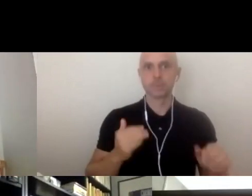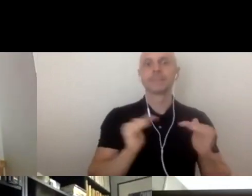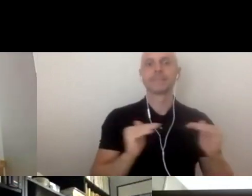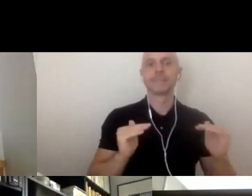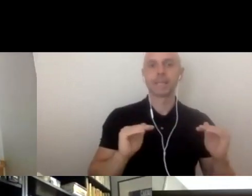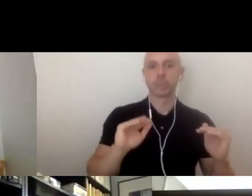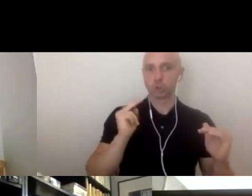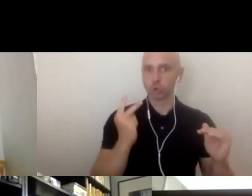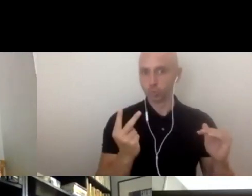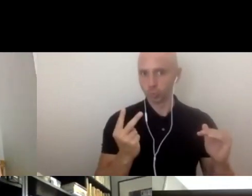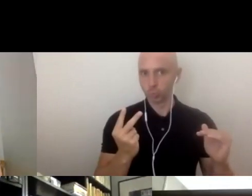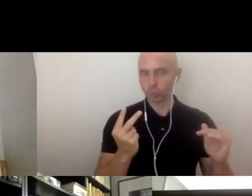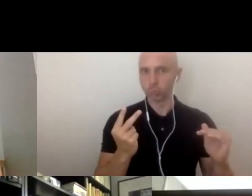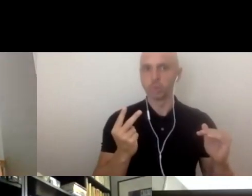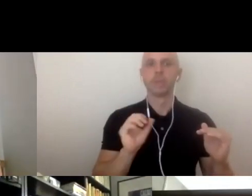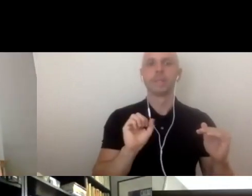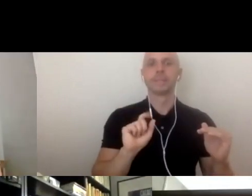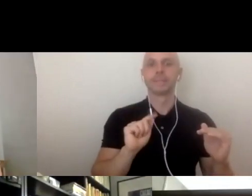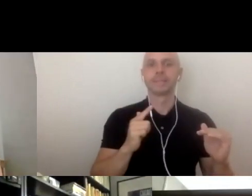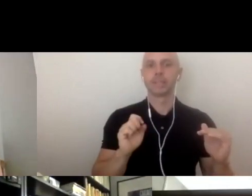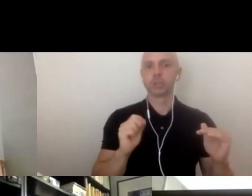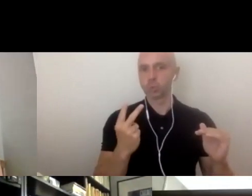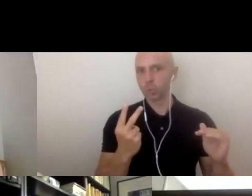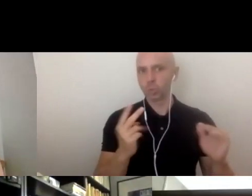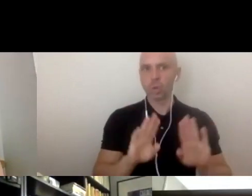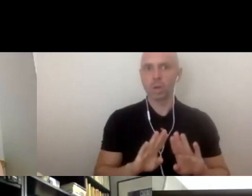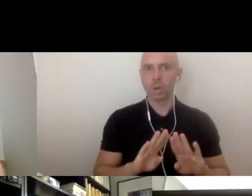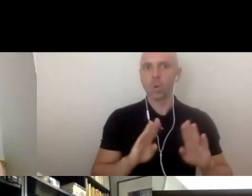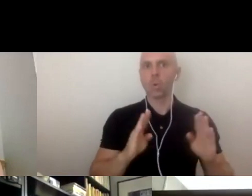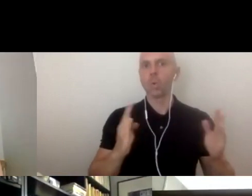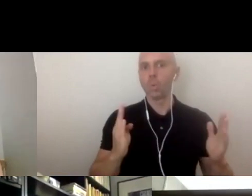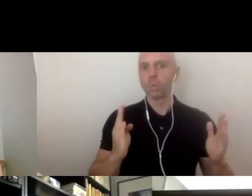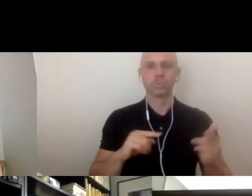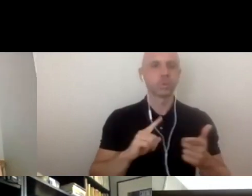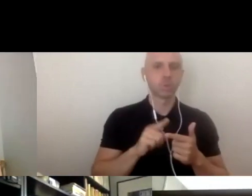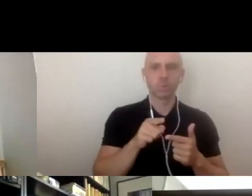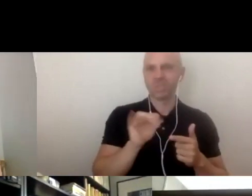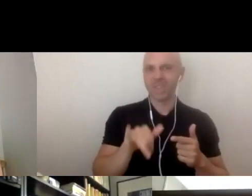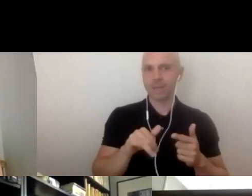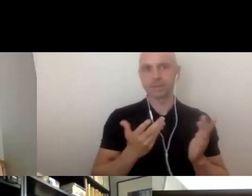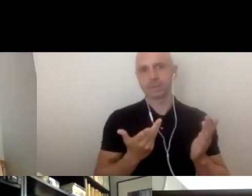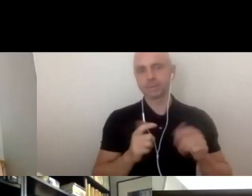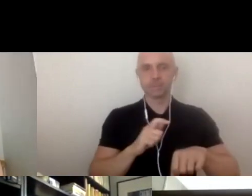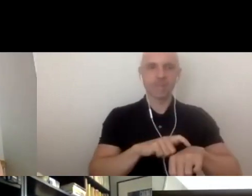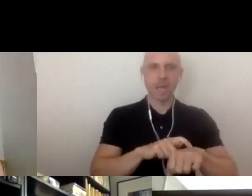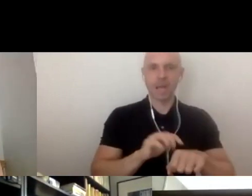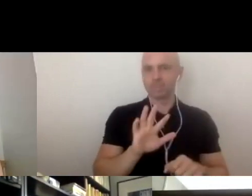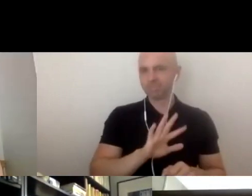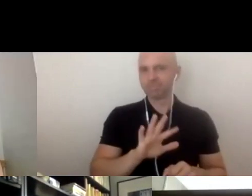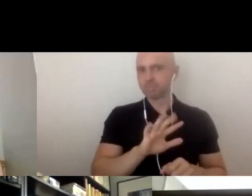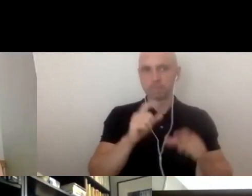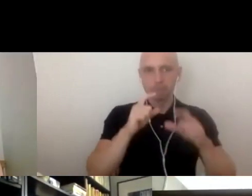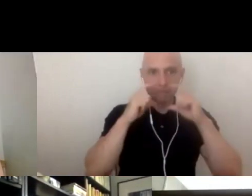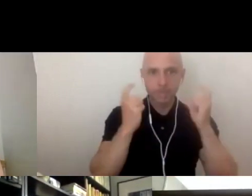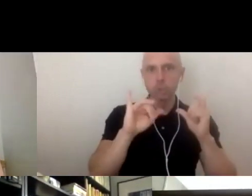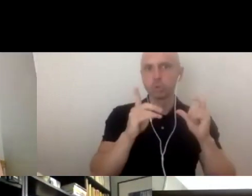reopening, and there have been a lot of important movements since then. So masks became mandatory indoors in Toronto on July